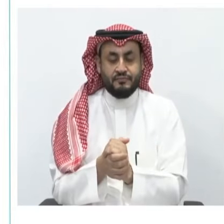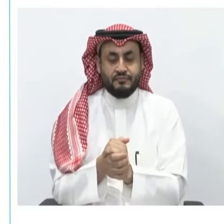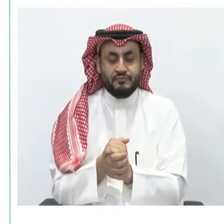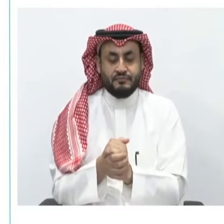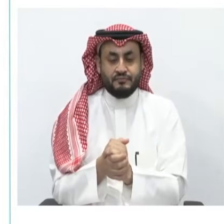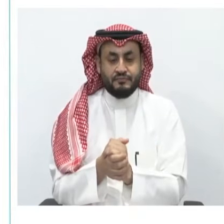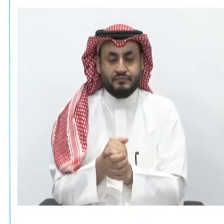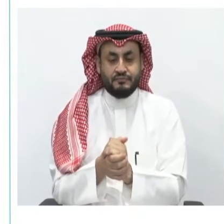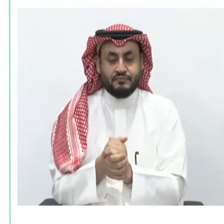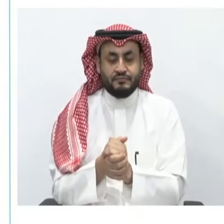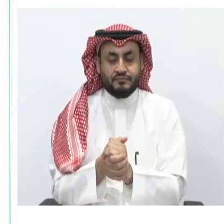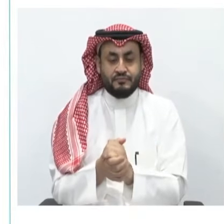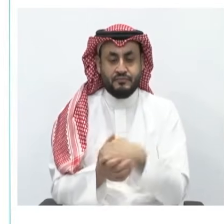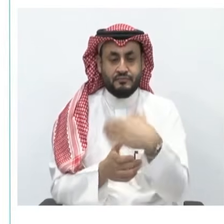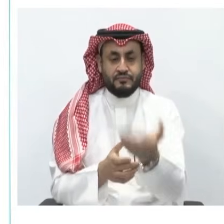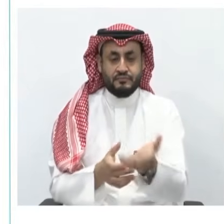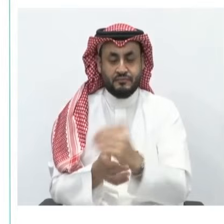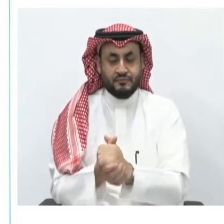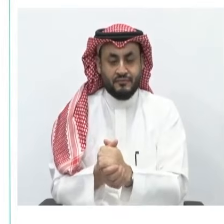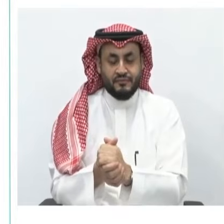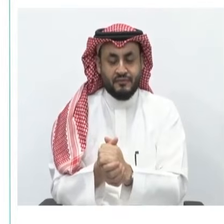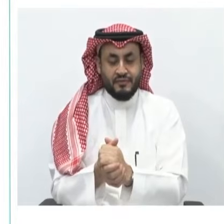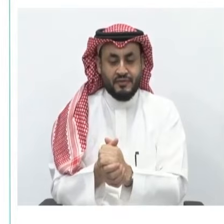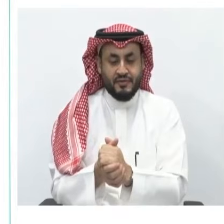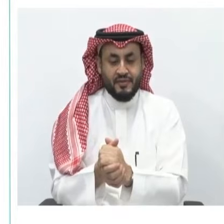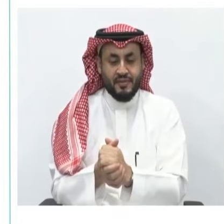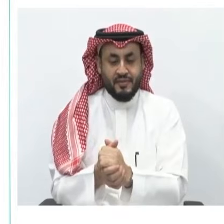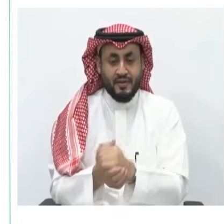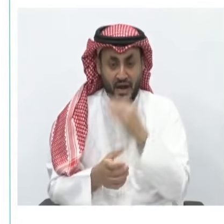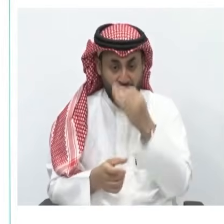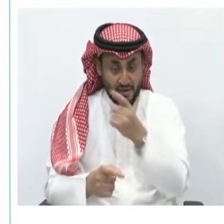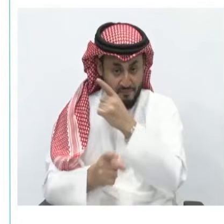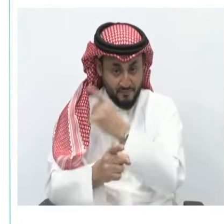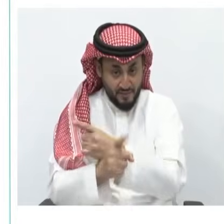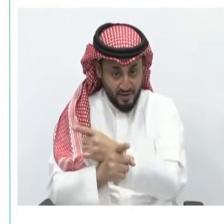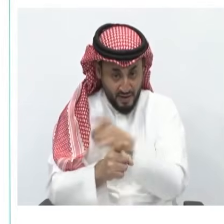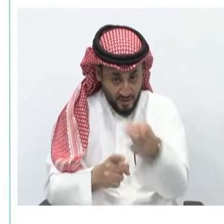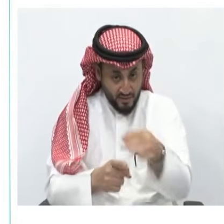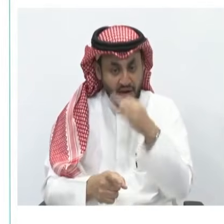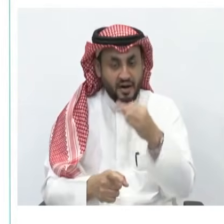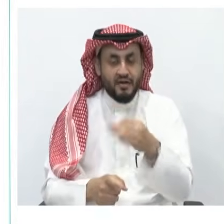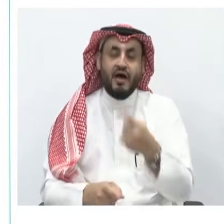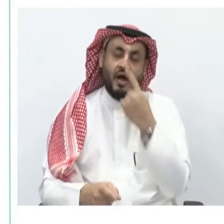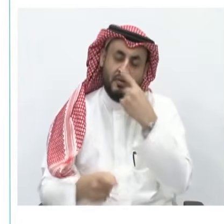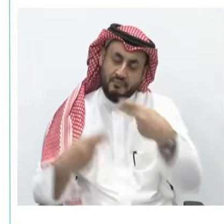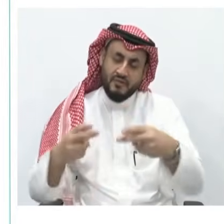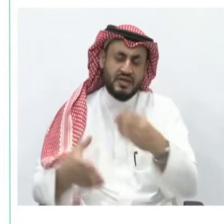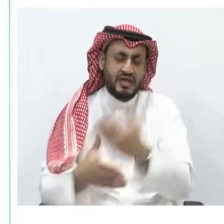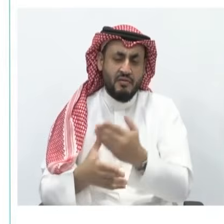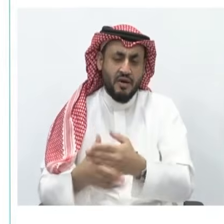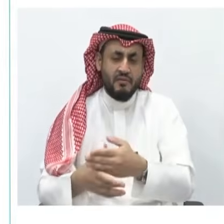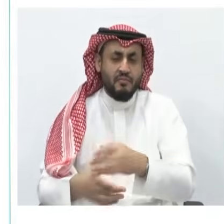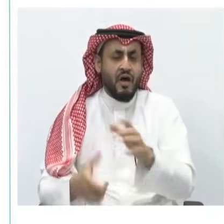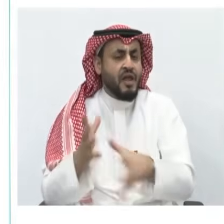touch. Okay, let's practice. Okay, now the teacher says, touch your nose. I touch the